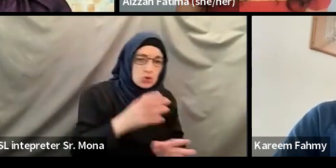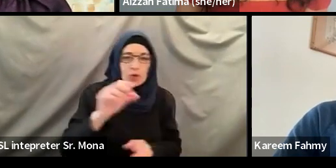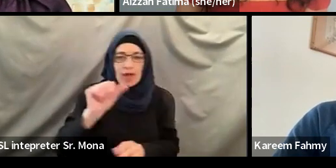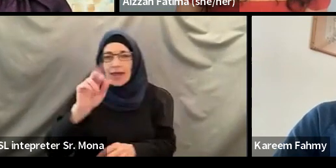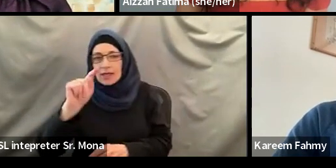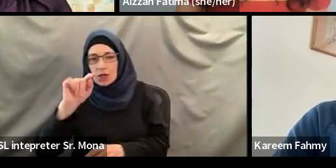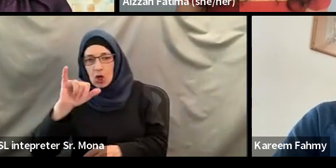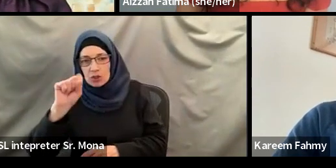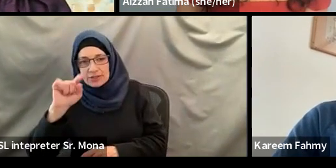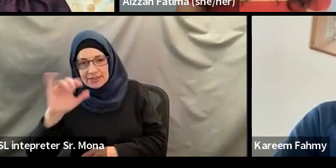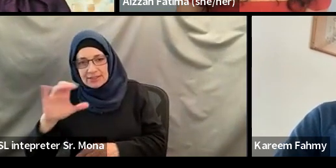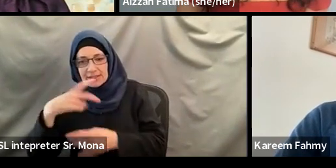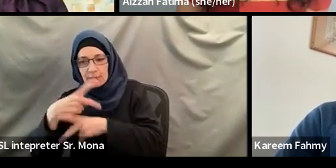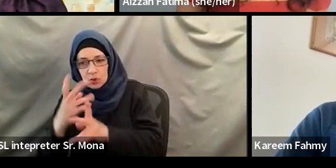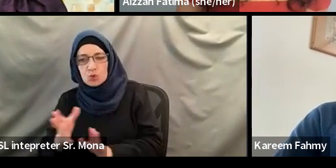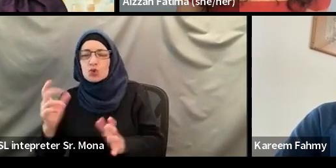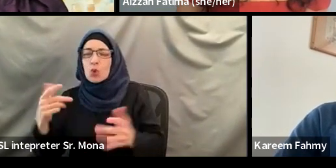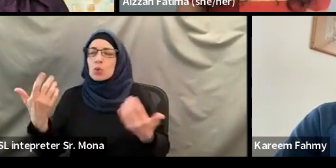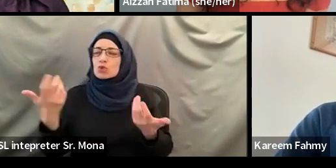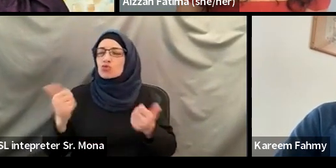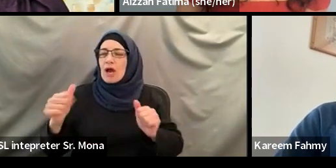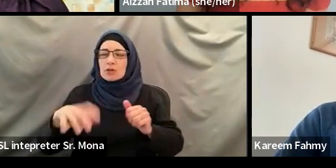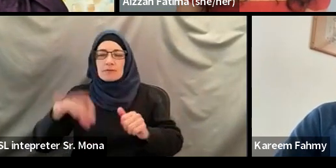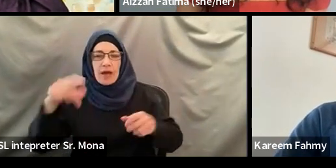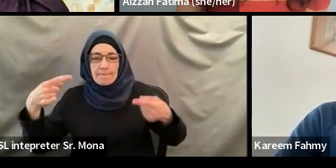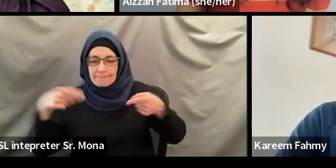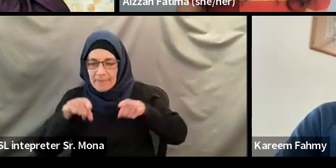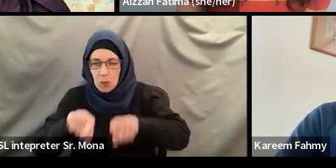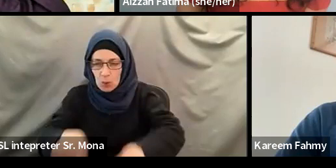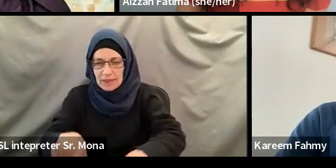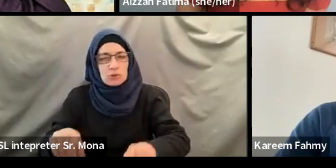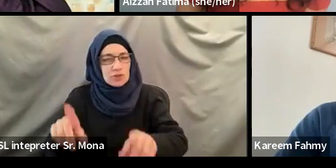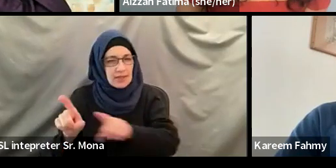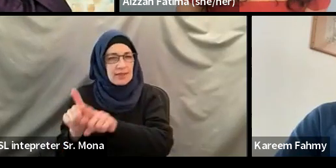at parallels in those industries using that resource.